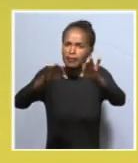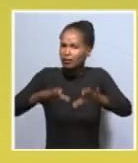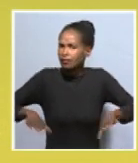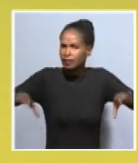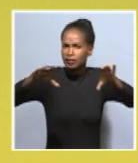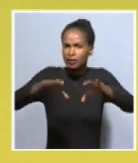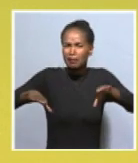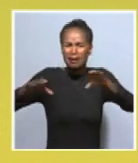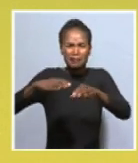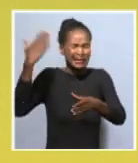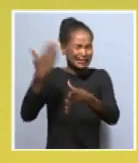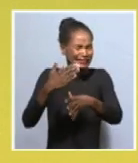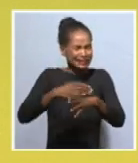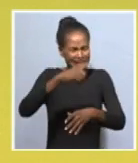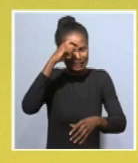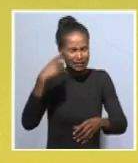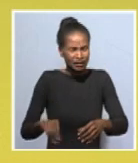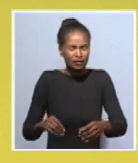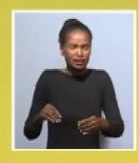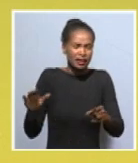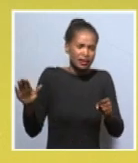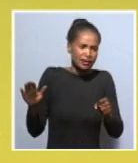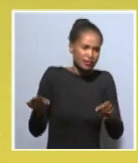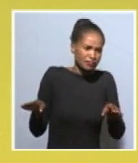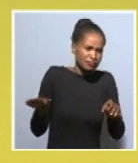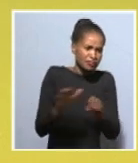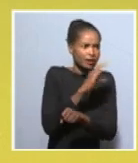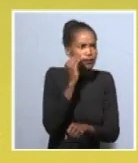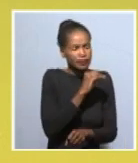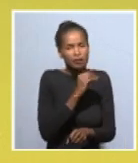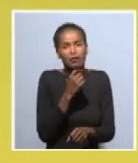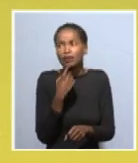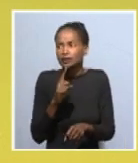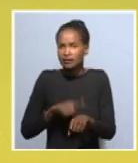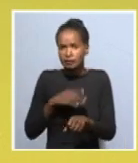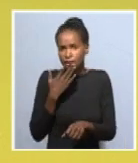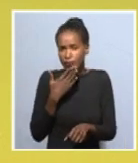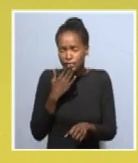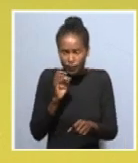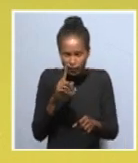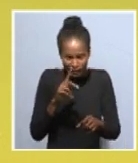these gaps. As you said, we are about to run out of time.